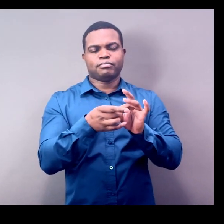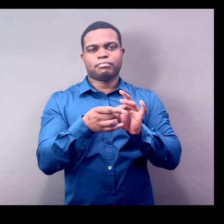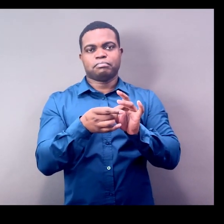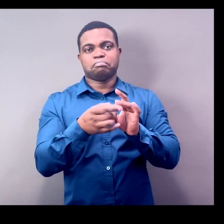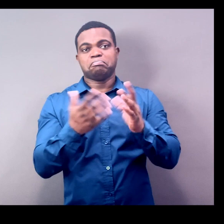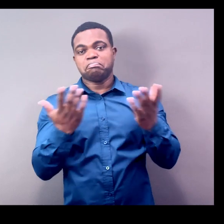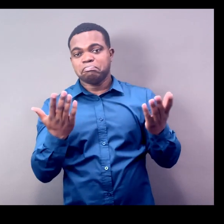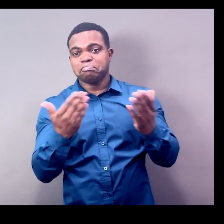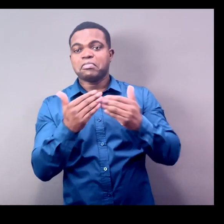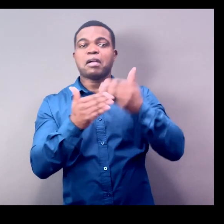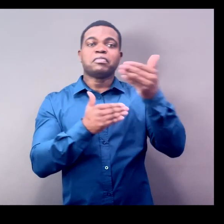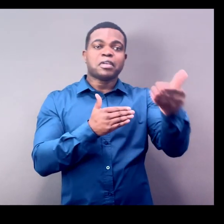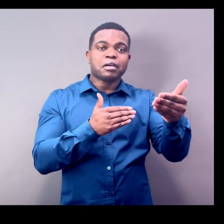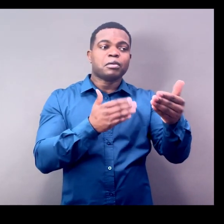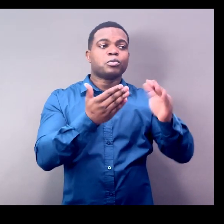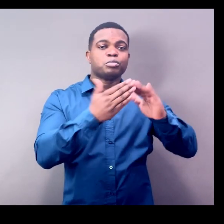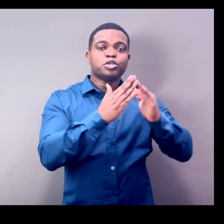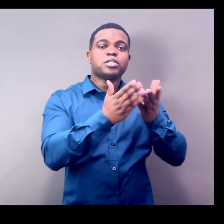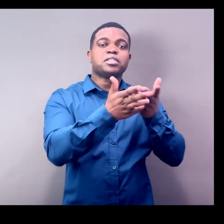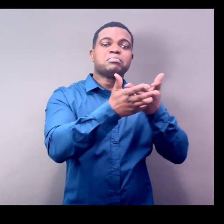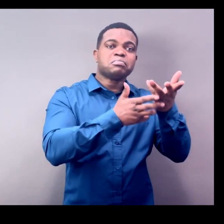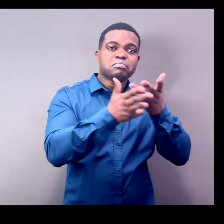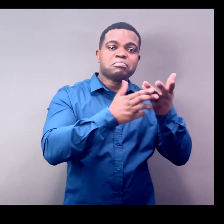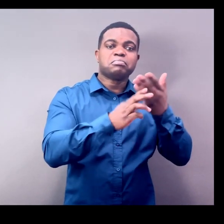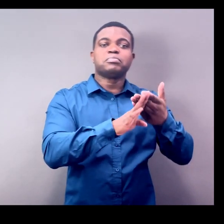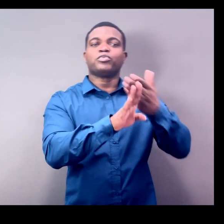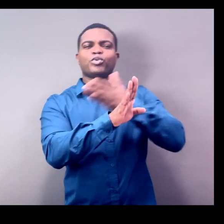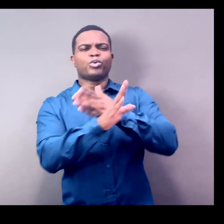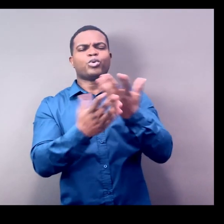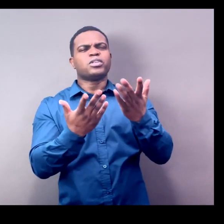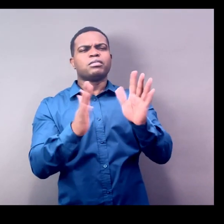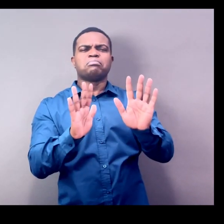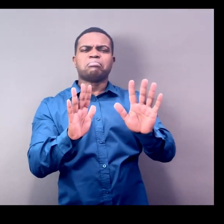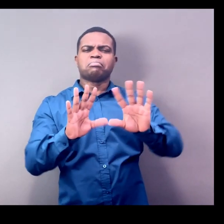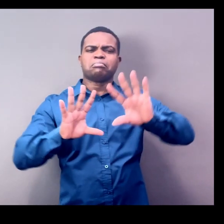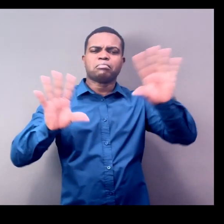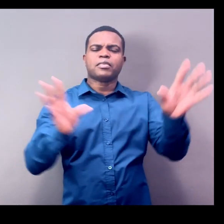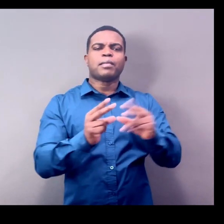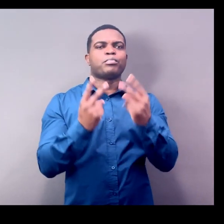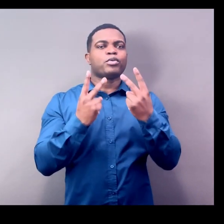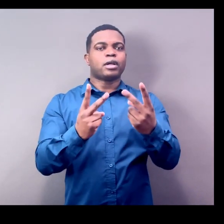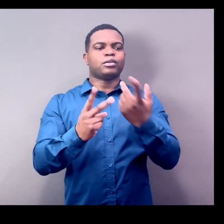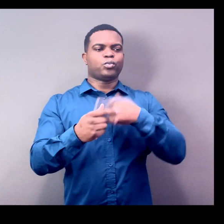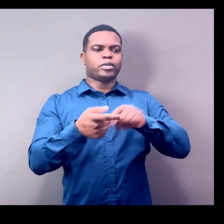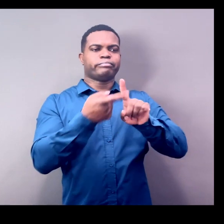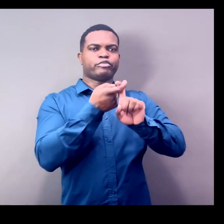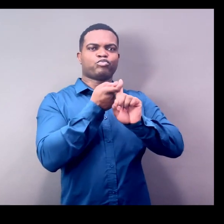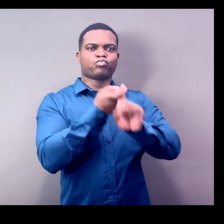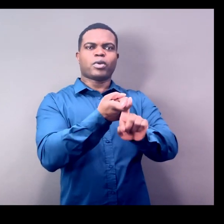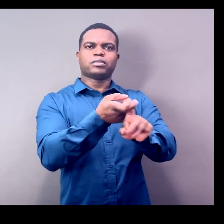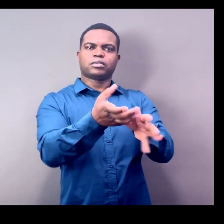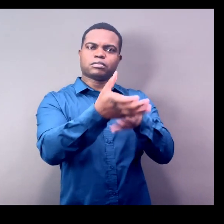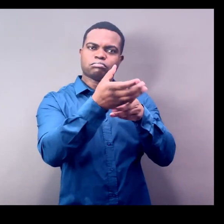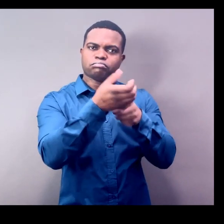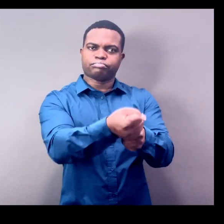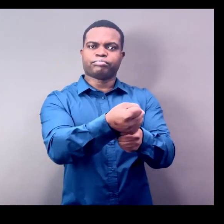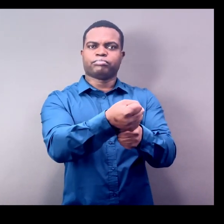and even after your community engagement initiative. And it is important to build trust and